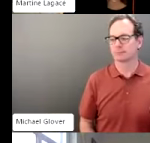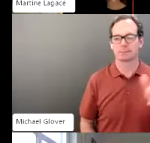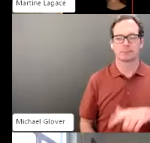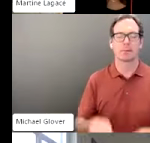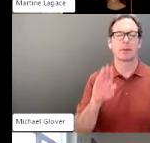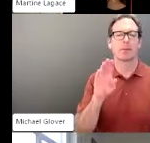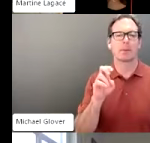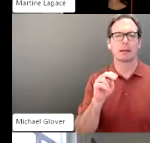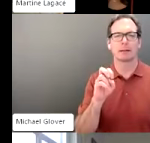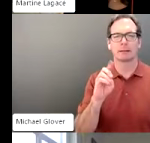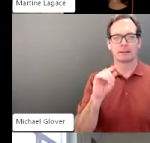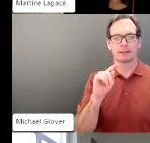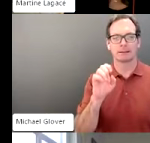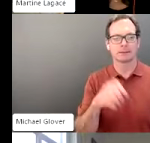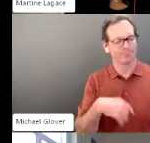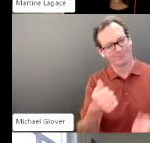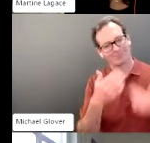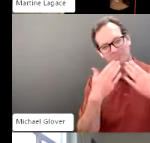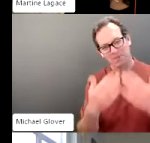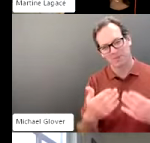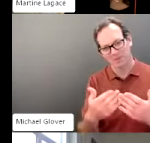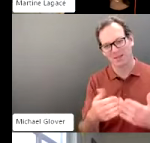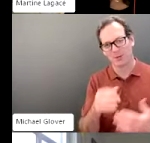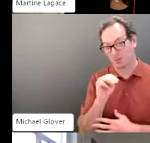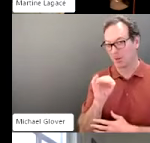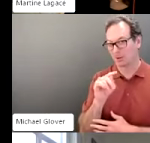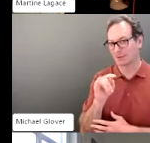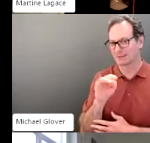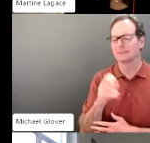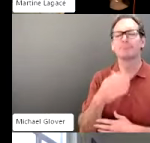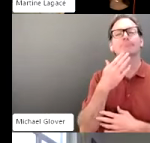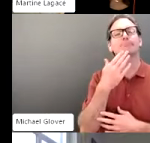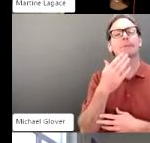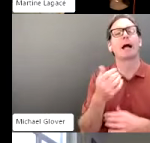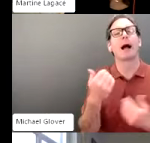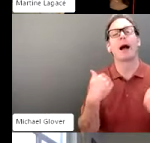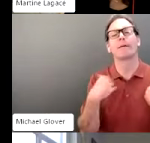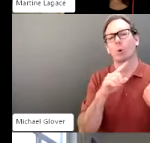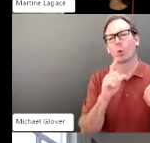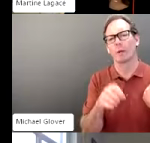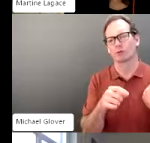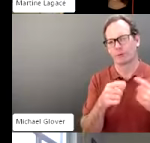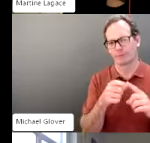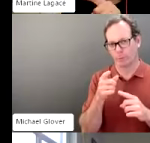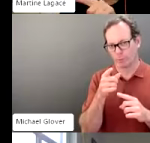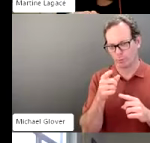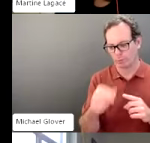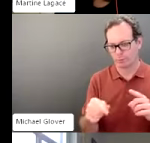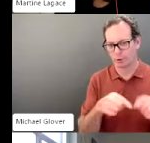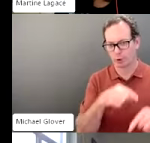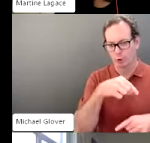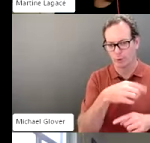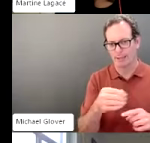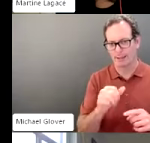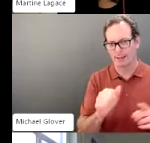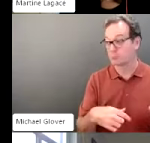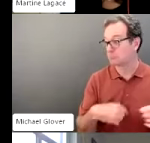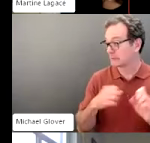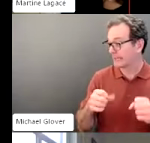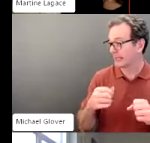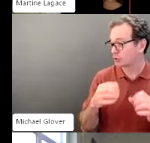really interesting. I have a couple of questions already for you from the Q&A box. Can I stop sharing, Benedict?